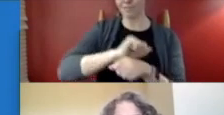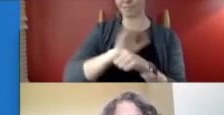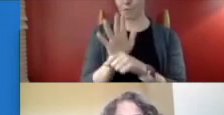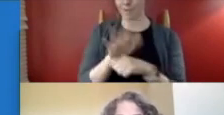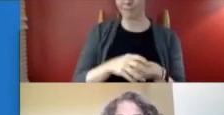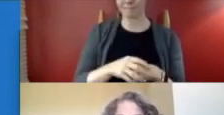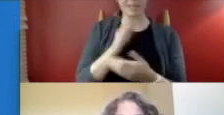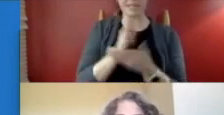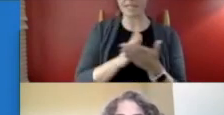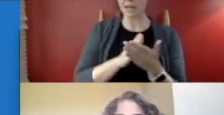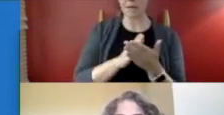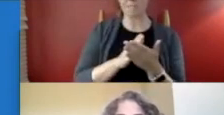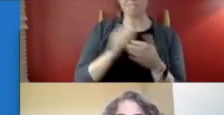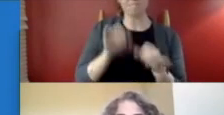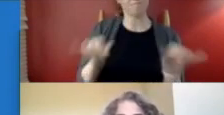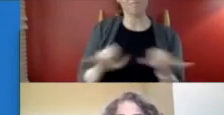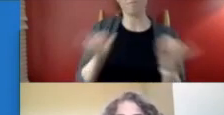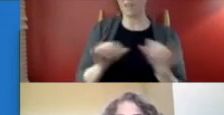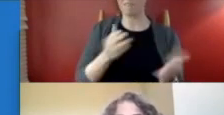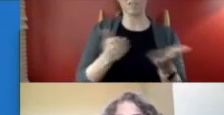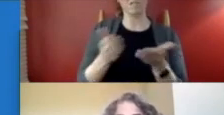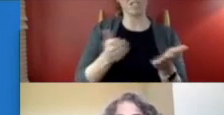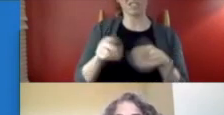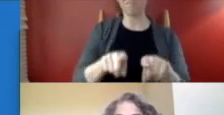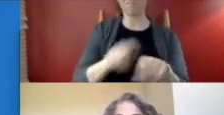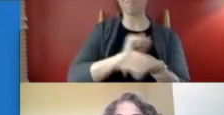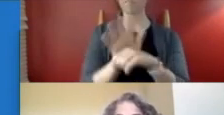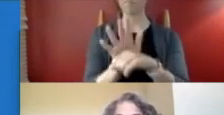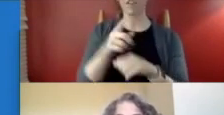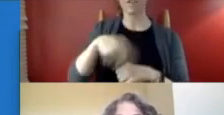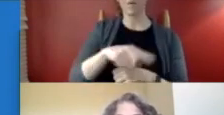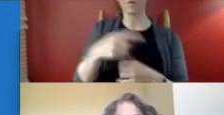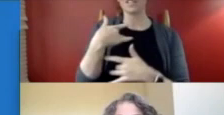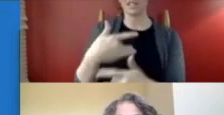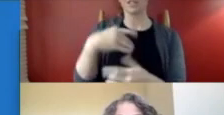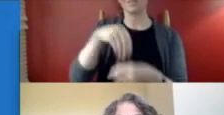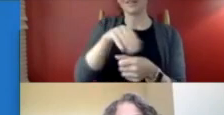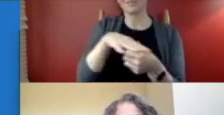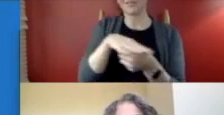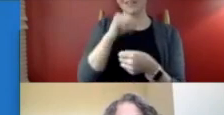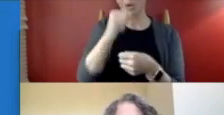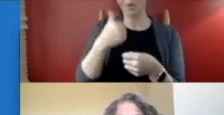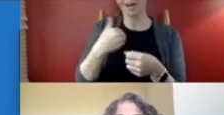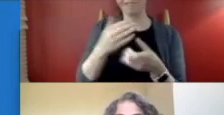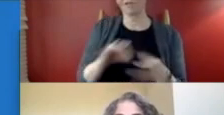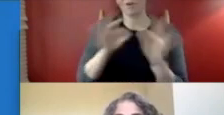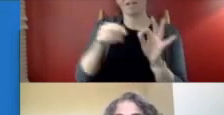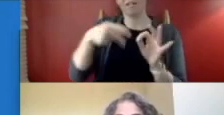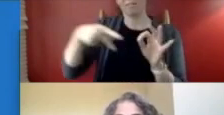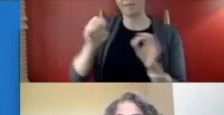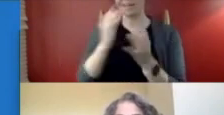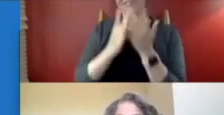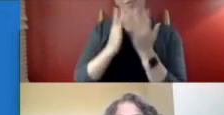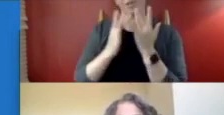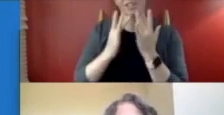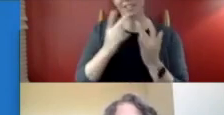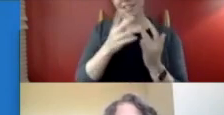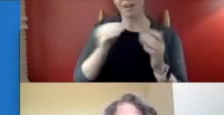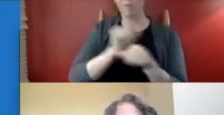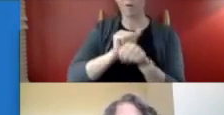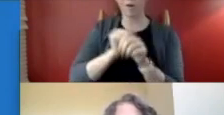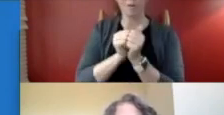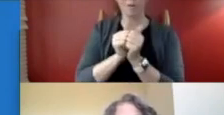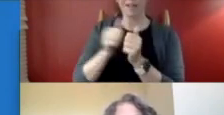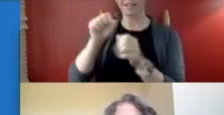as usual. These facilities tend to be in regions that did not face critical PPE shortages, and they were working with supportive local and state